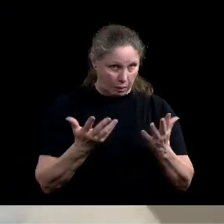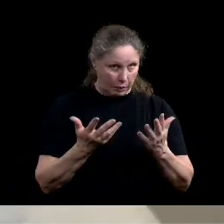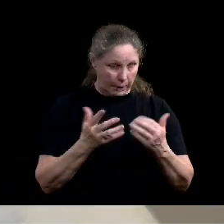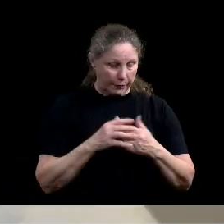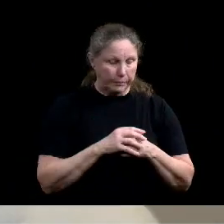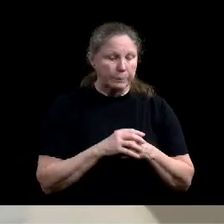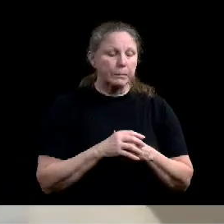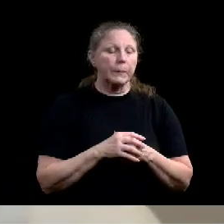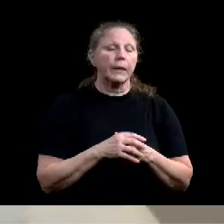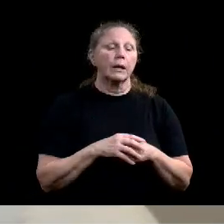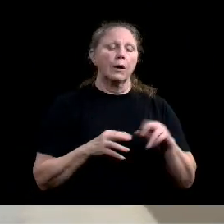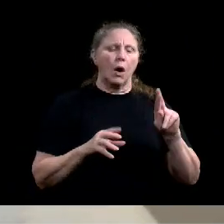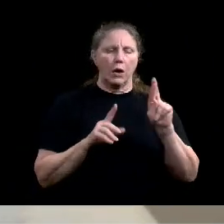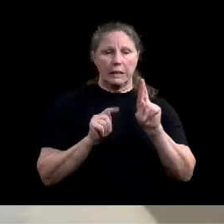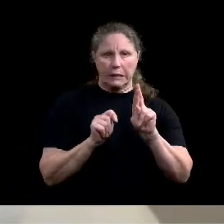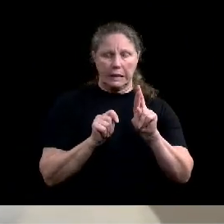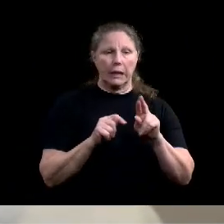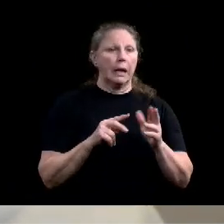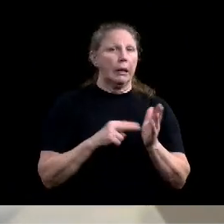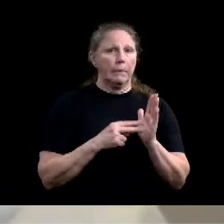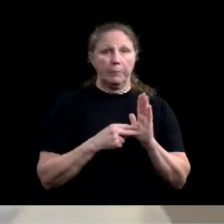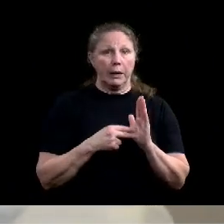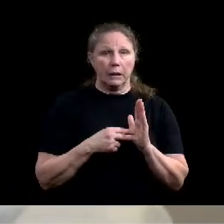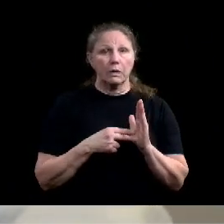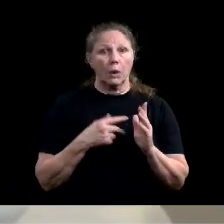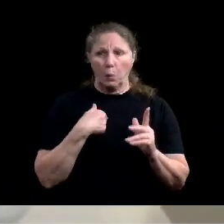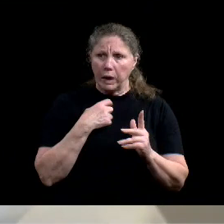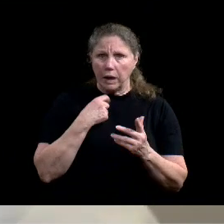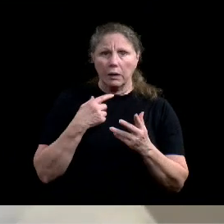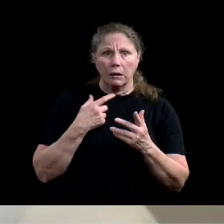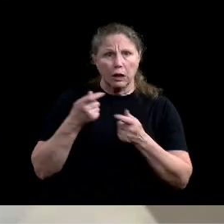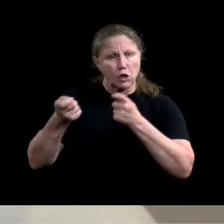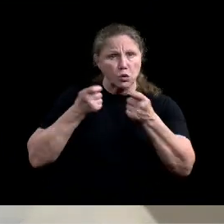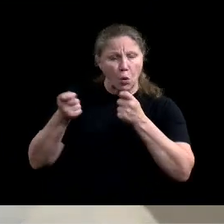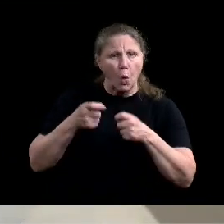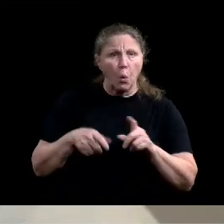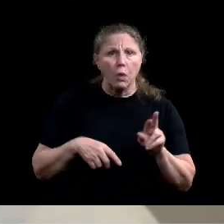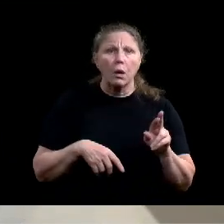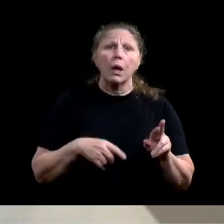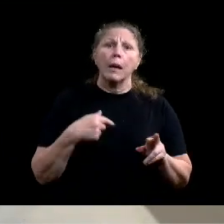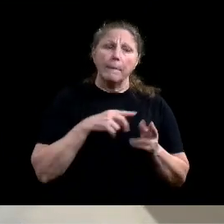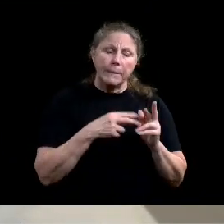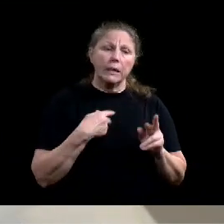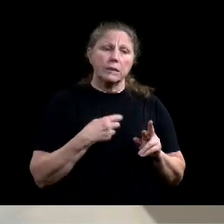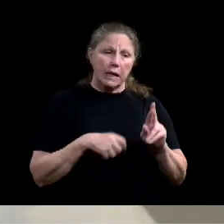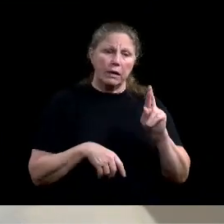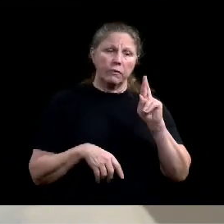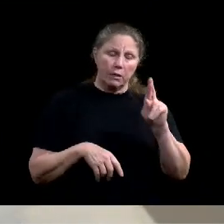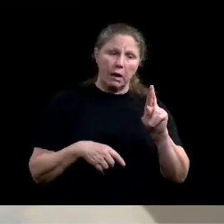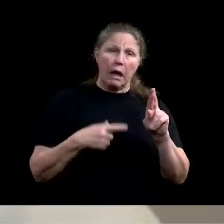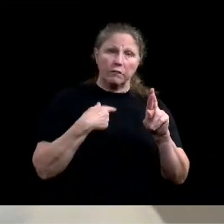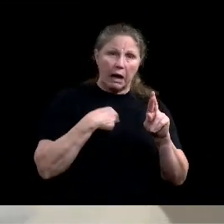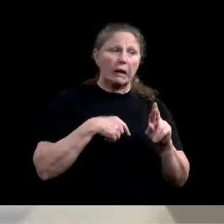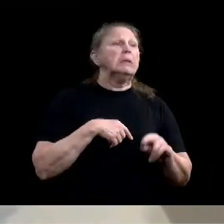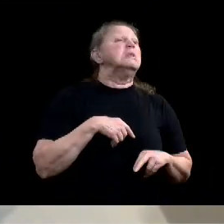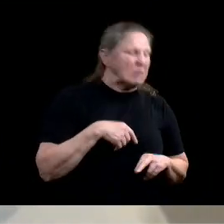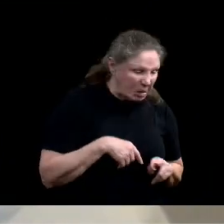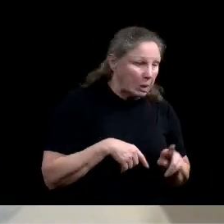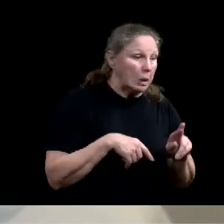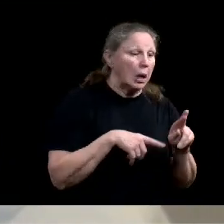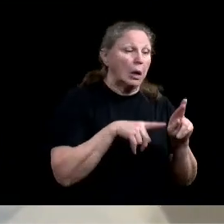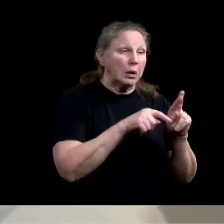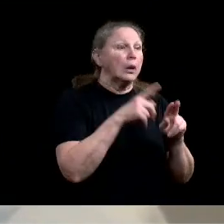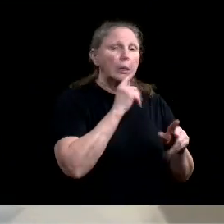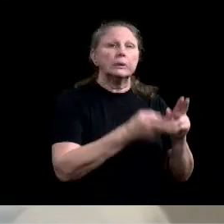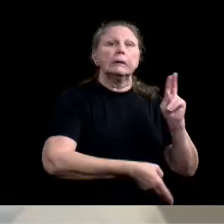on. The effective reproductive number can be changed by sheltering in place or restrictions on